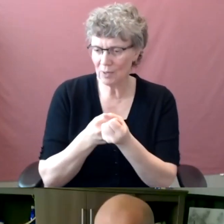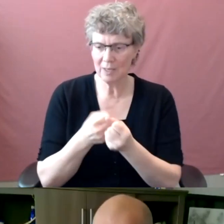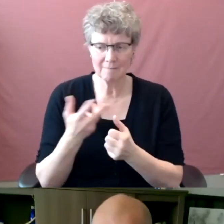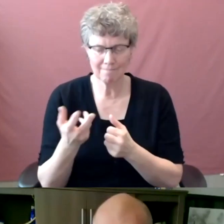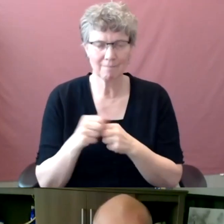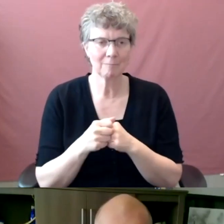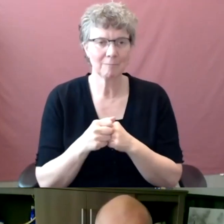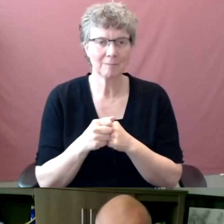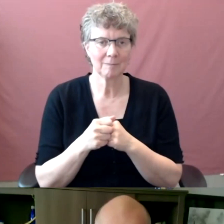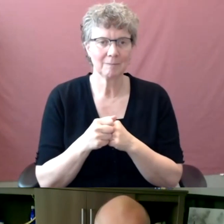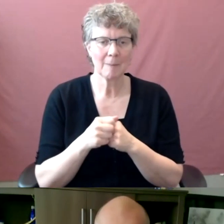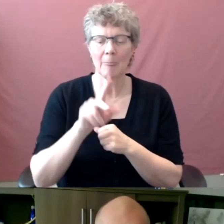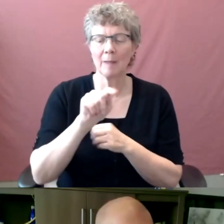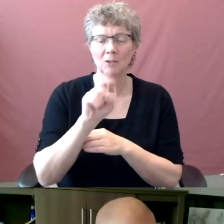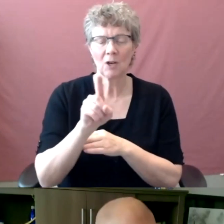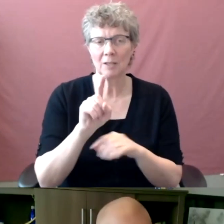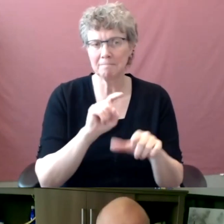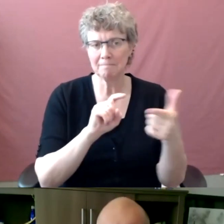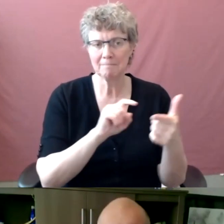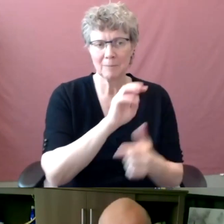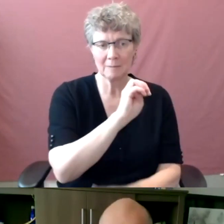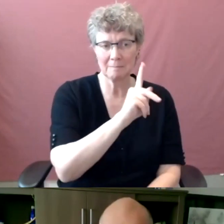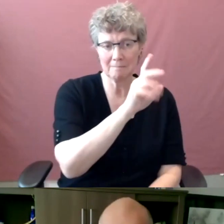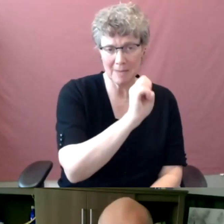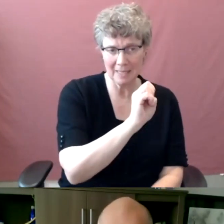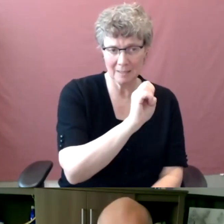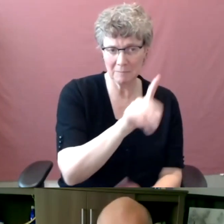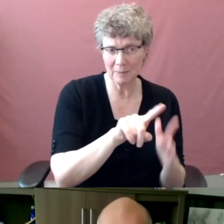picked it up right, there might be something in there for Cheryl as well, if she's on.